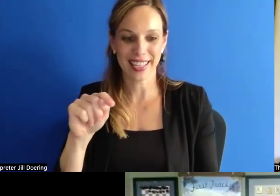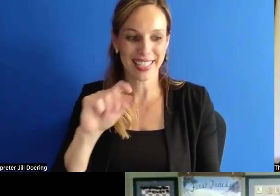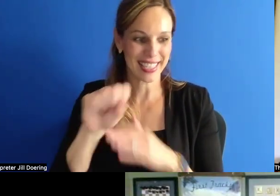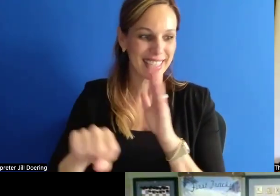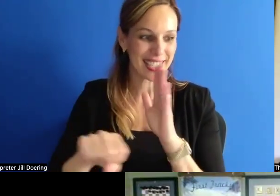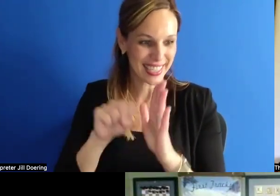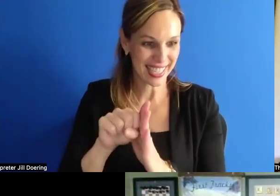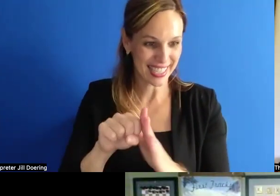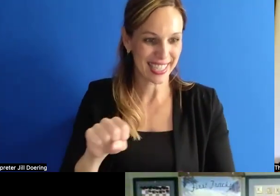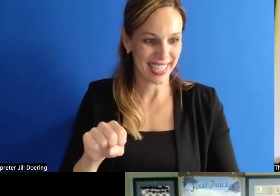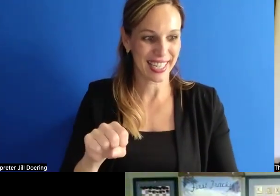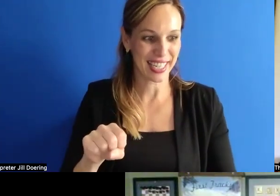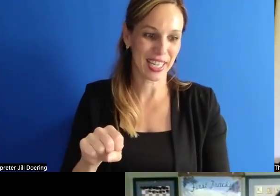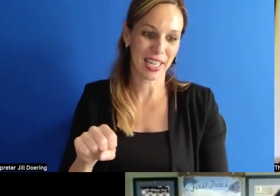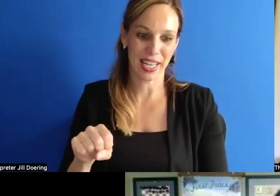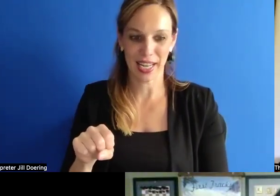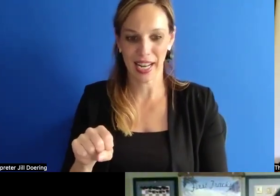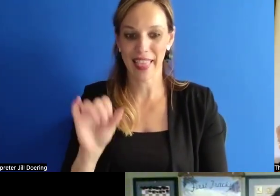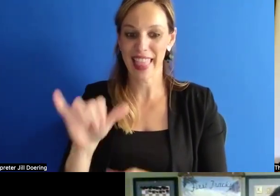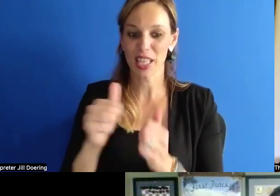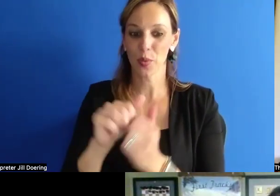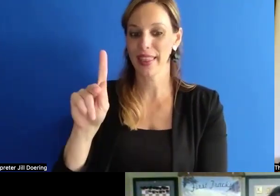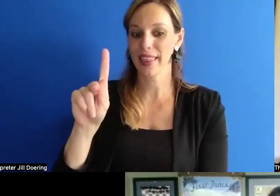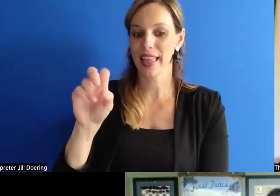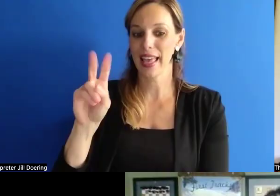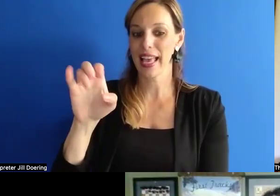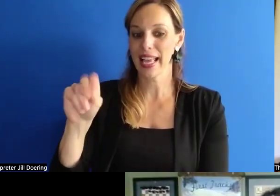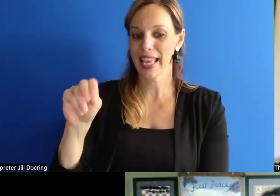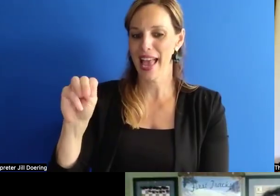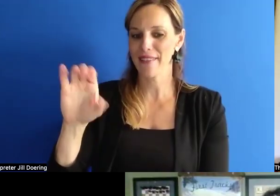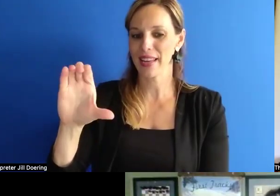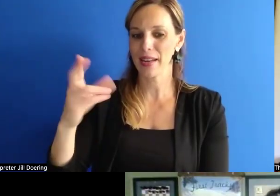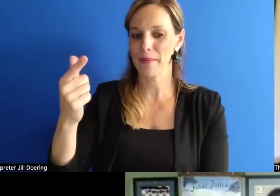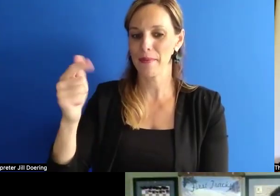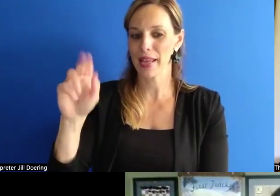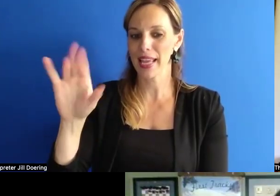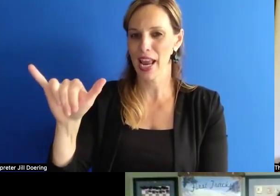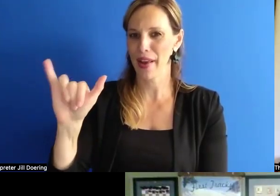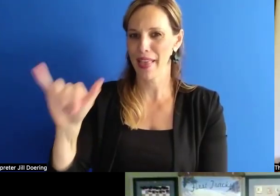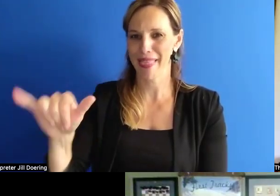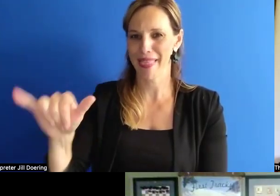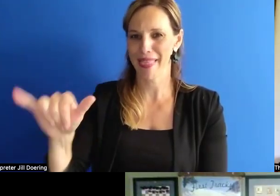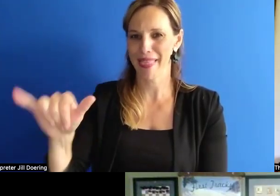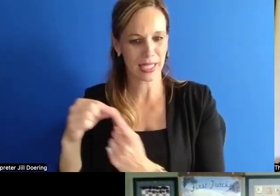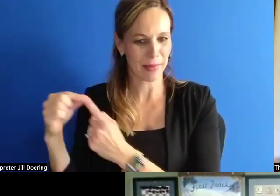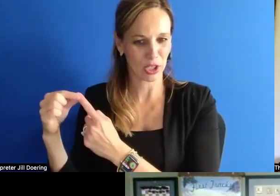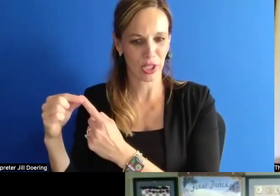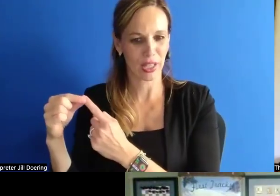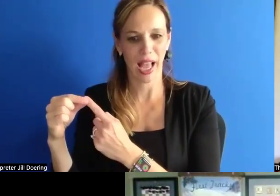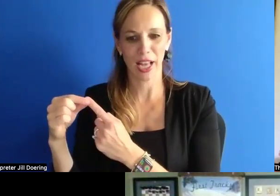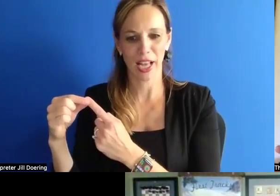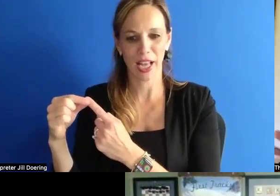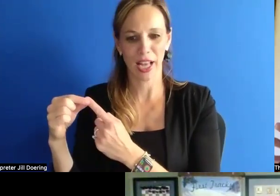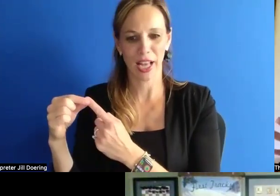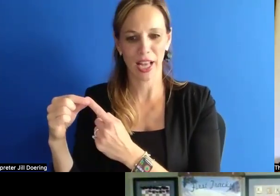I thought that movie was very special. I can't explain it. I mean, the Oh. chemistry, I really liked the storyline. It seemed like she